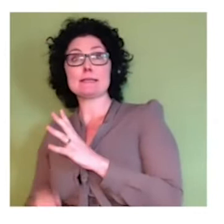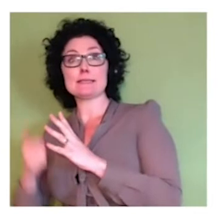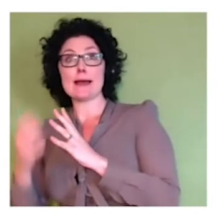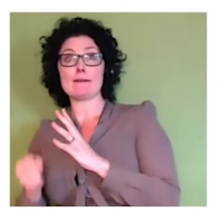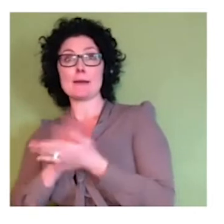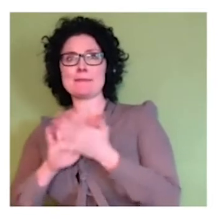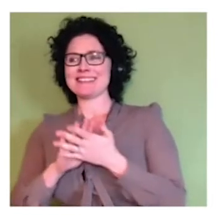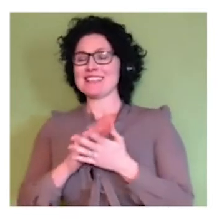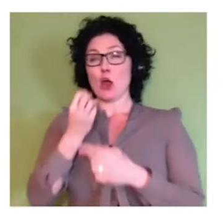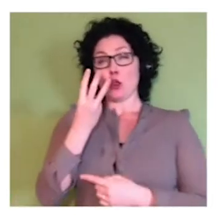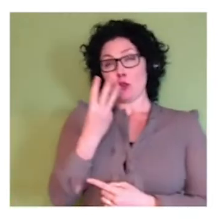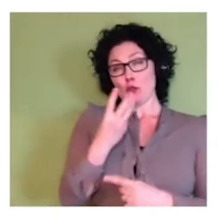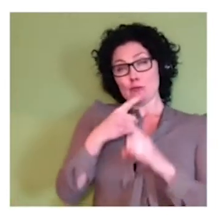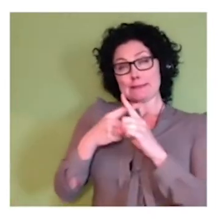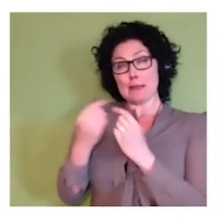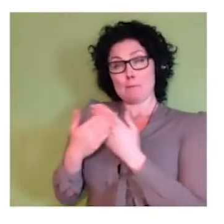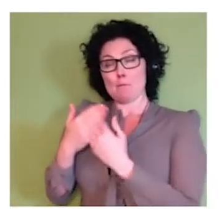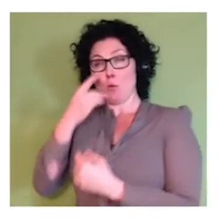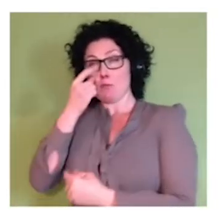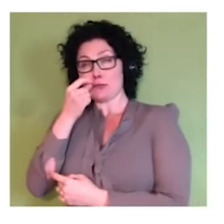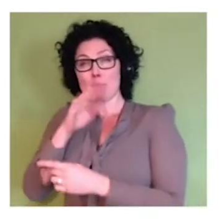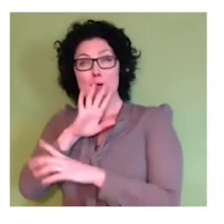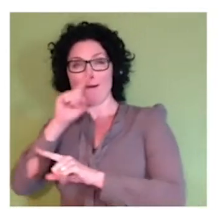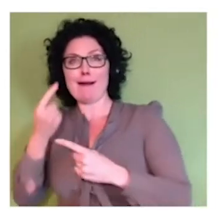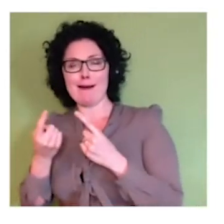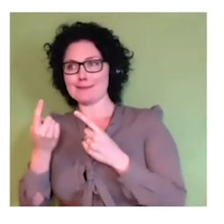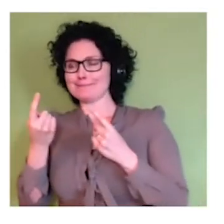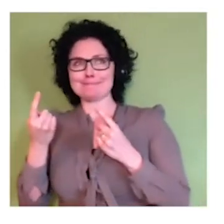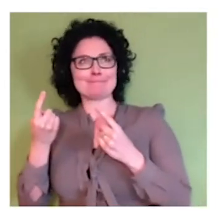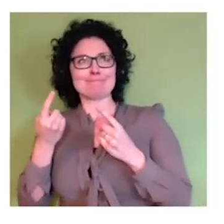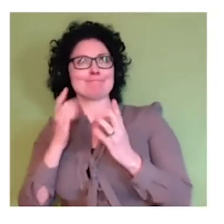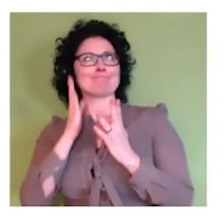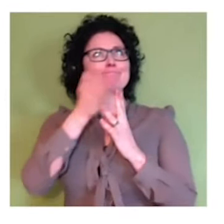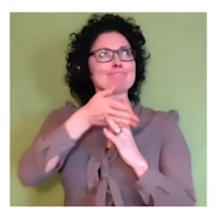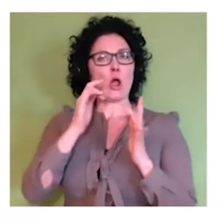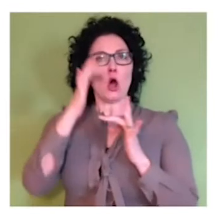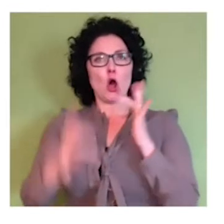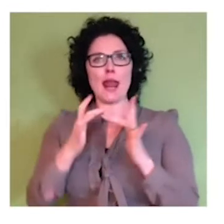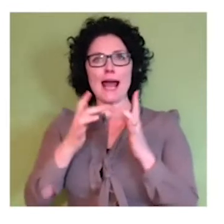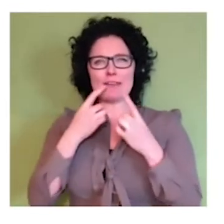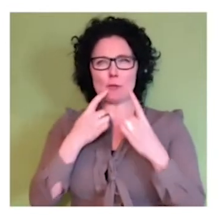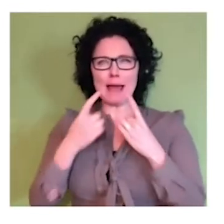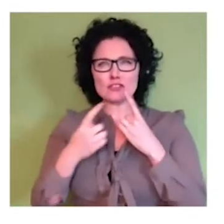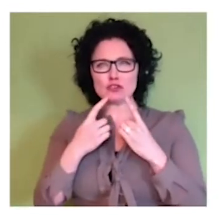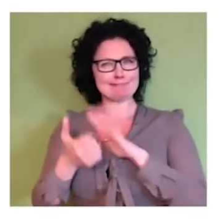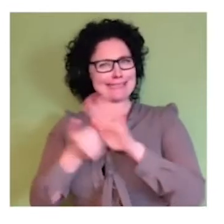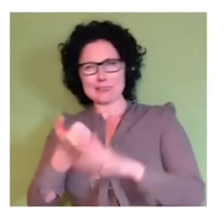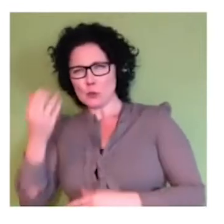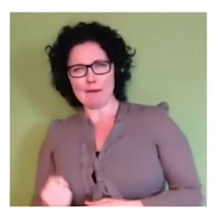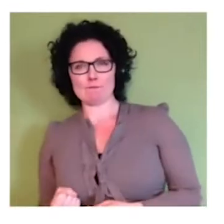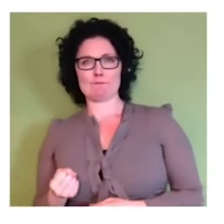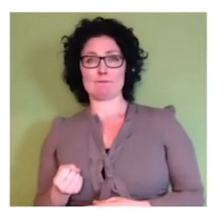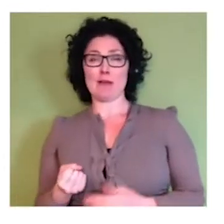skills to access devices and get online. During this pandemic, we're seeing just how big a problem this gap